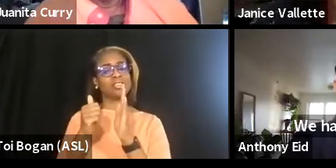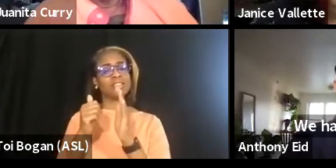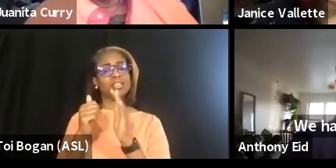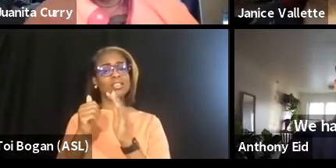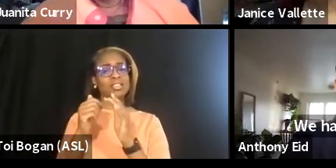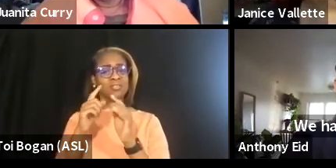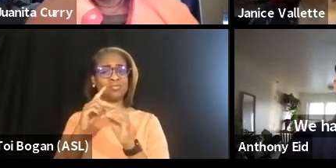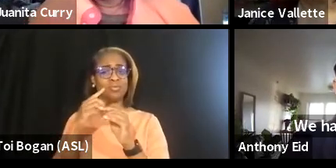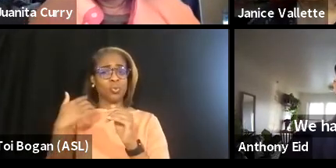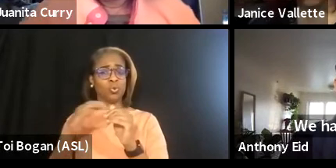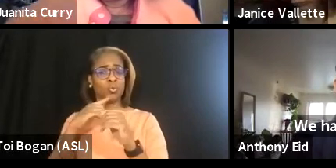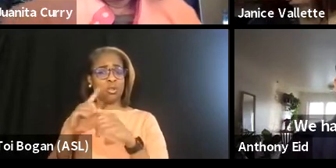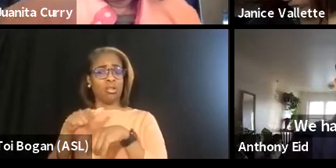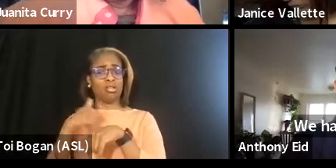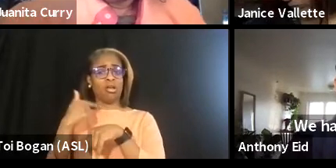minutes.